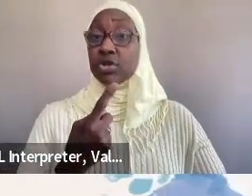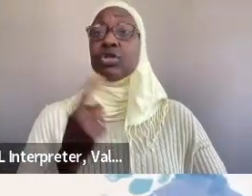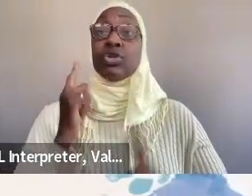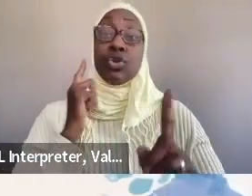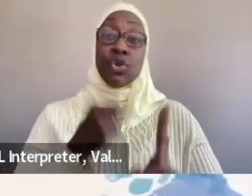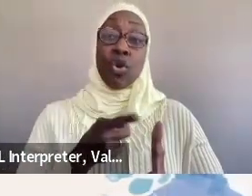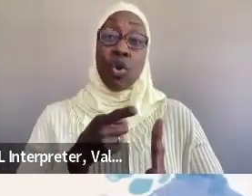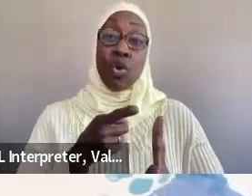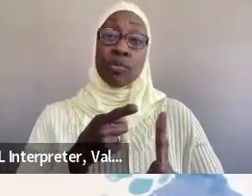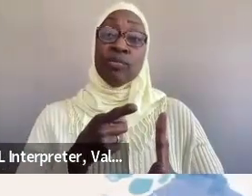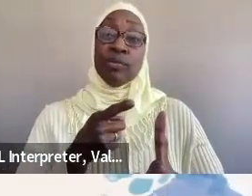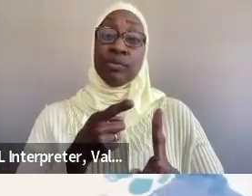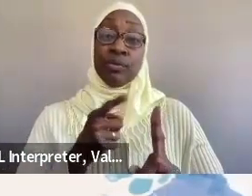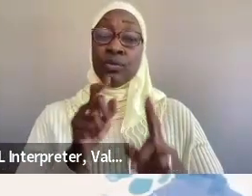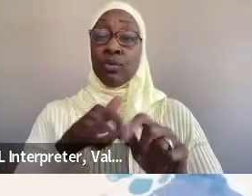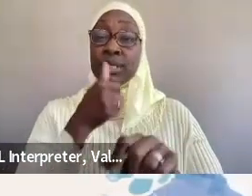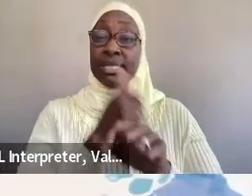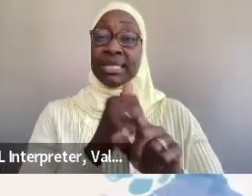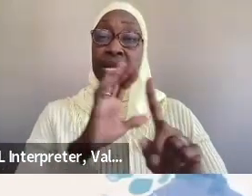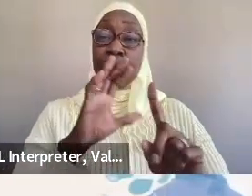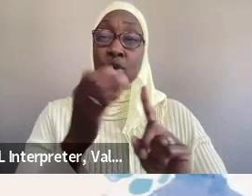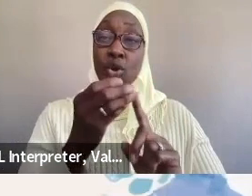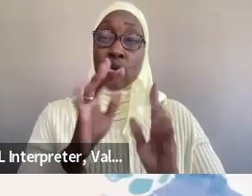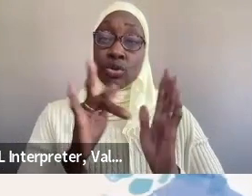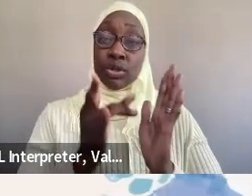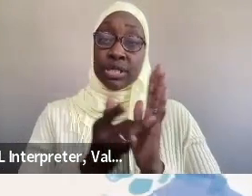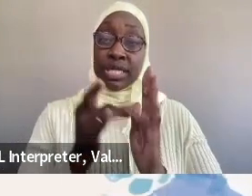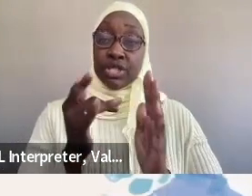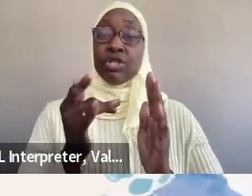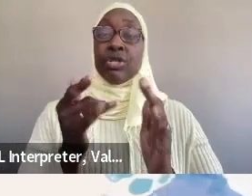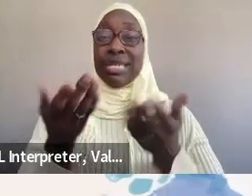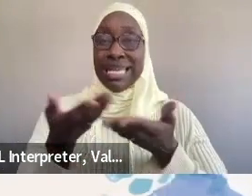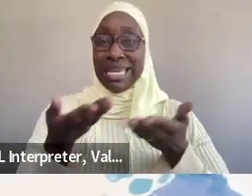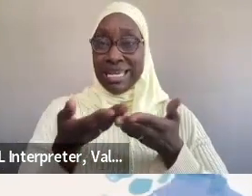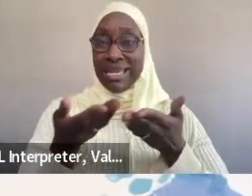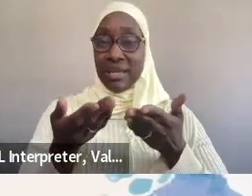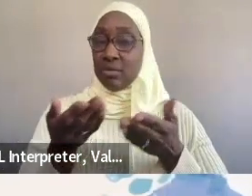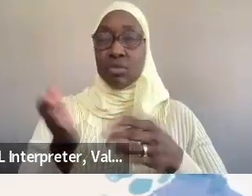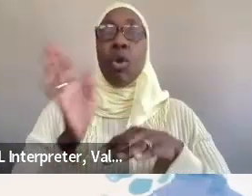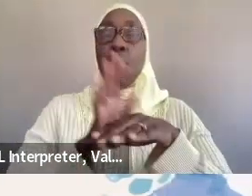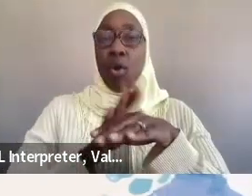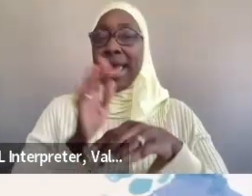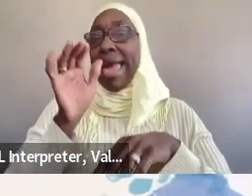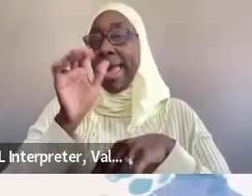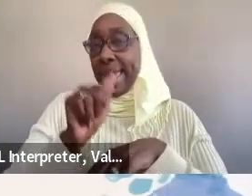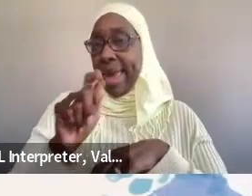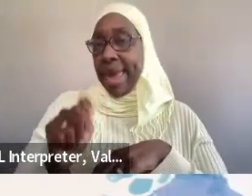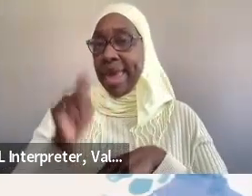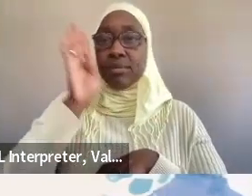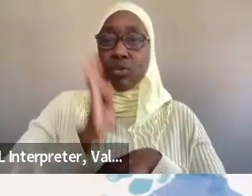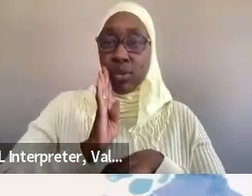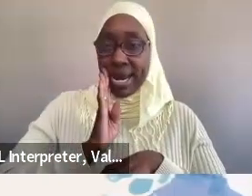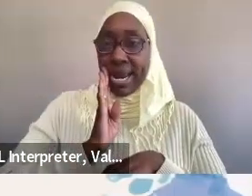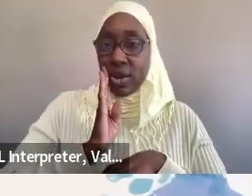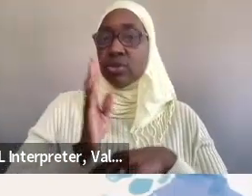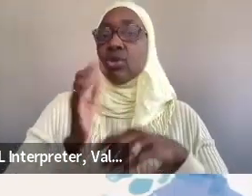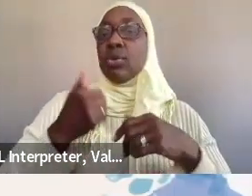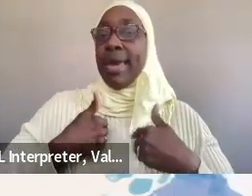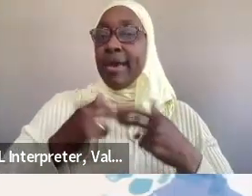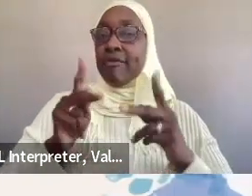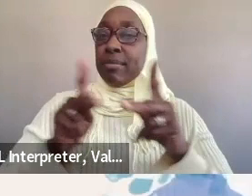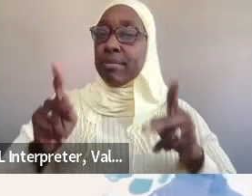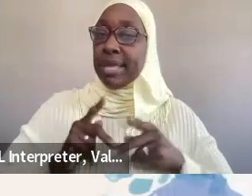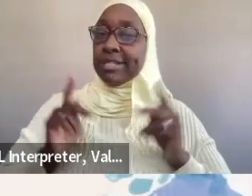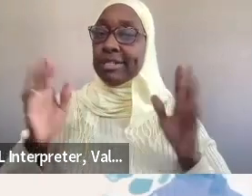was to create a cultural center on campus for disabled students so that we would have space to gather as a community. And so in 2019, they